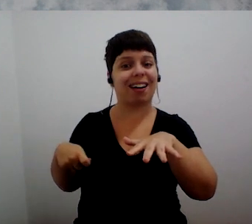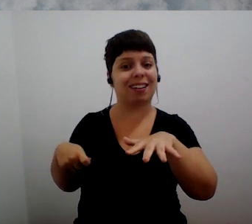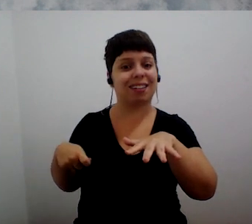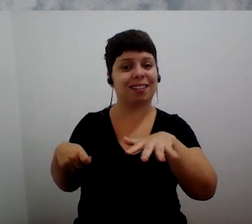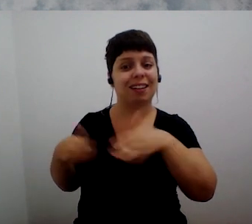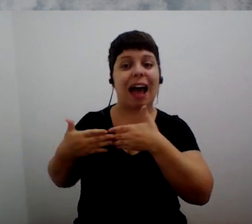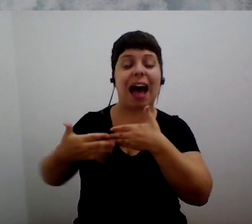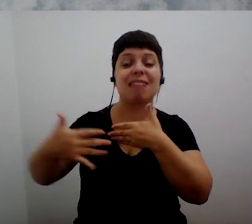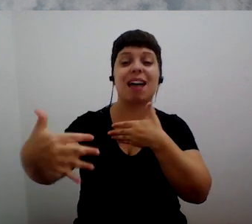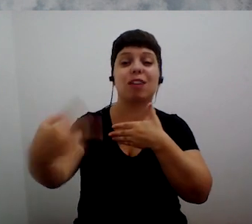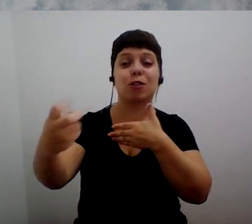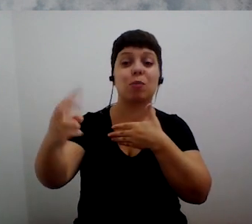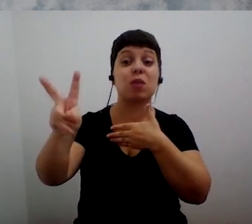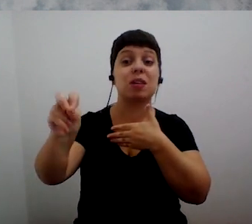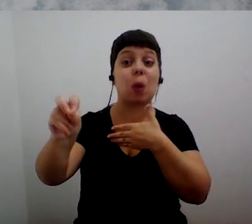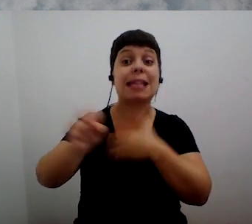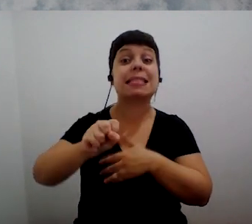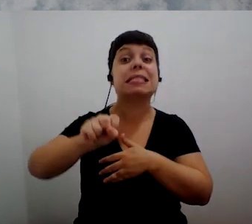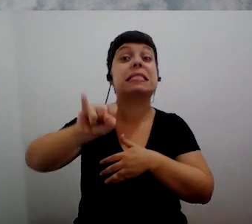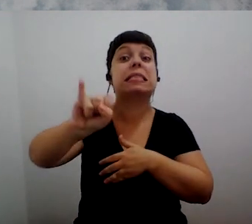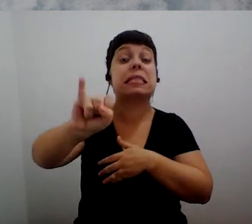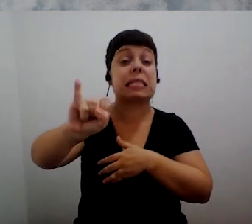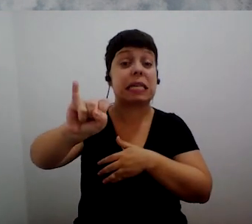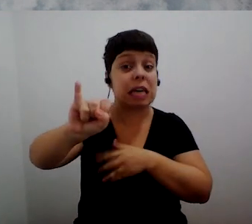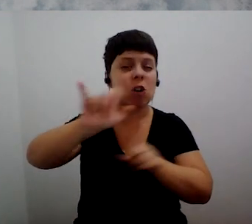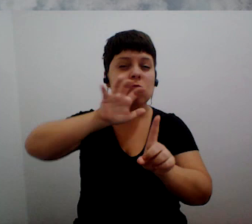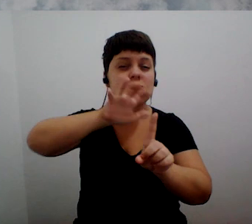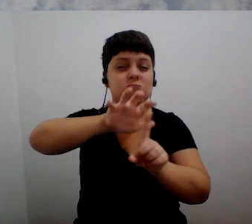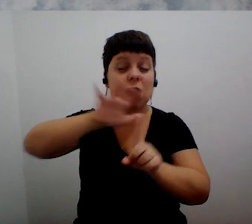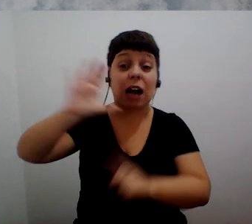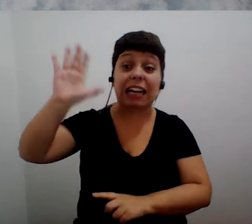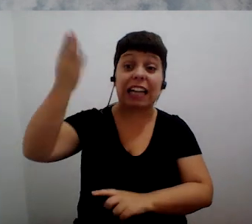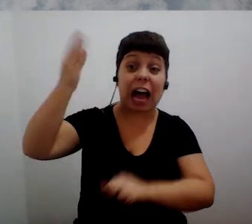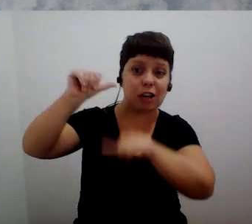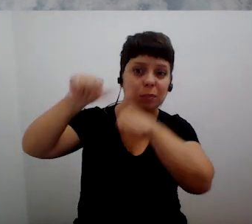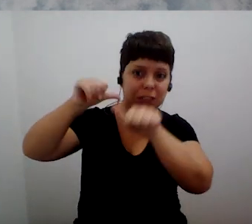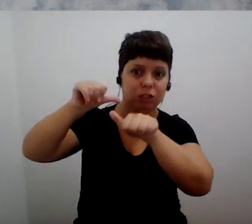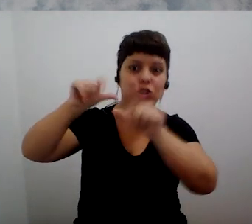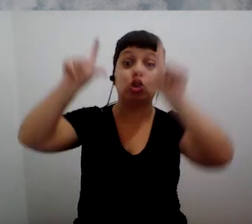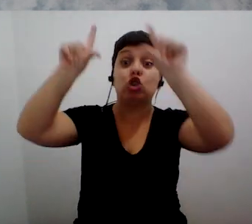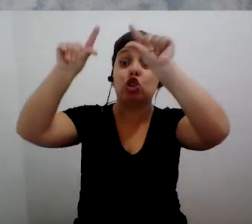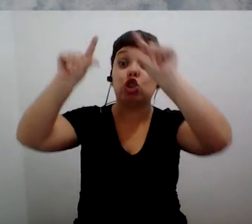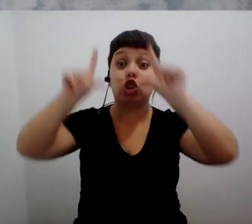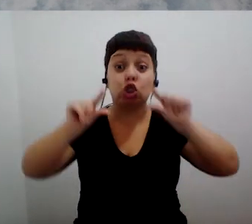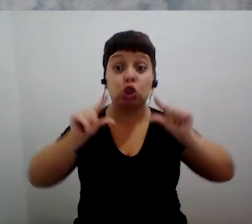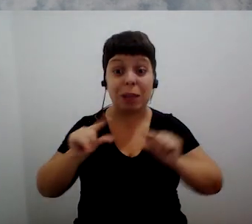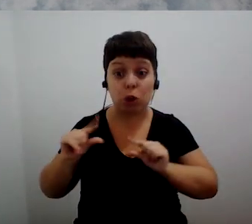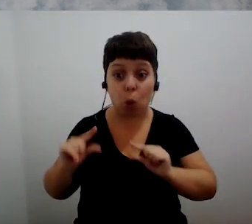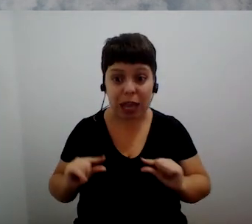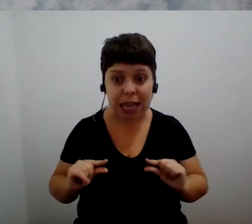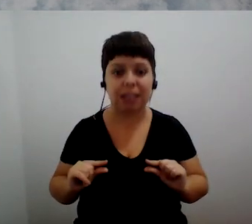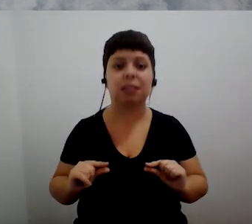major pressures, including climate change, are mitigated. So rebuilding marine life is a